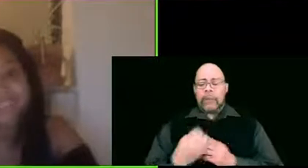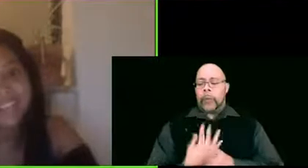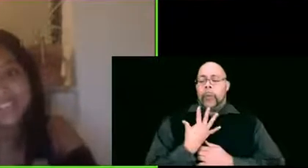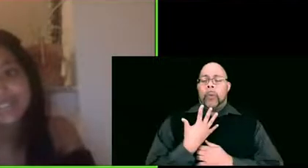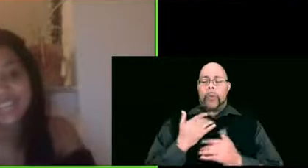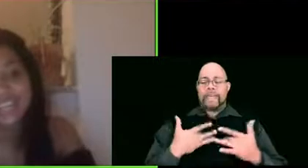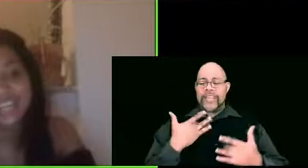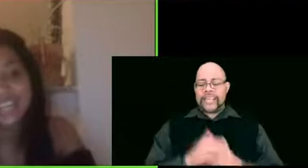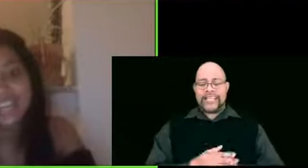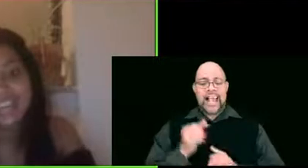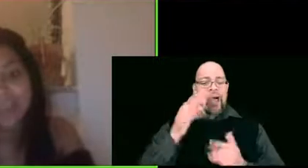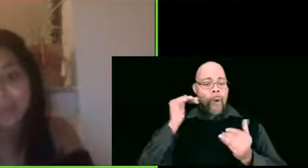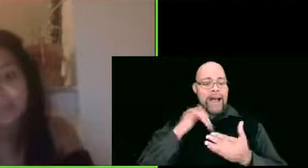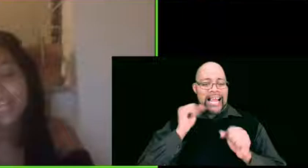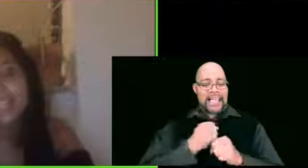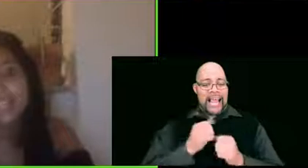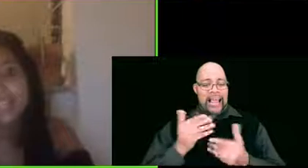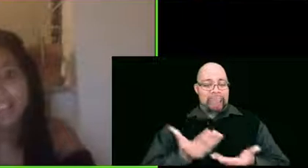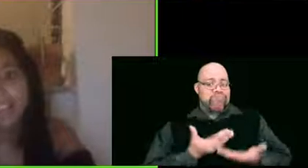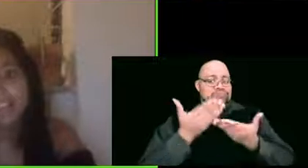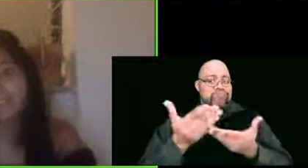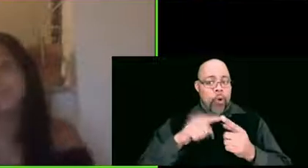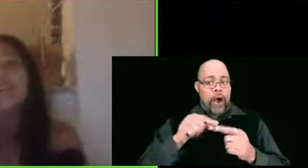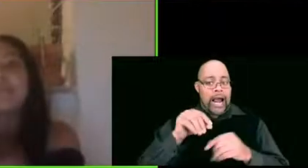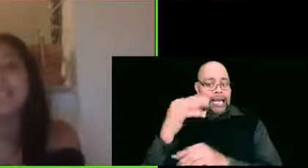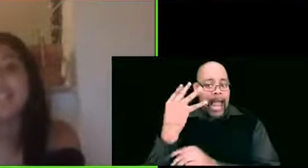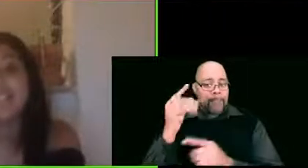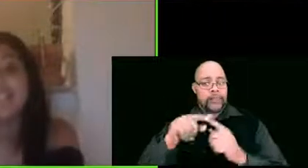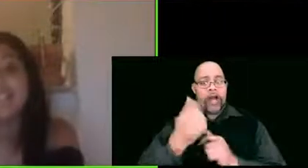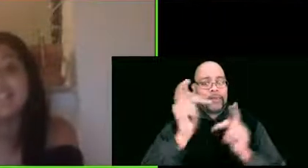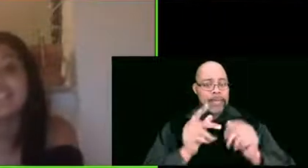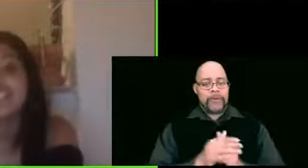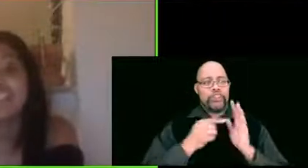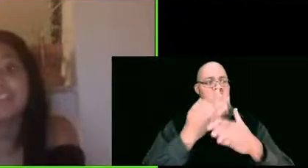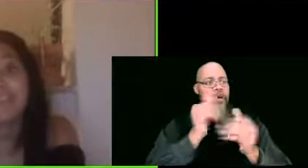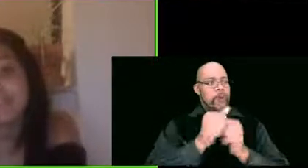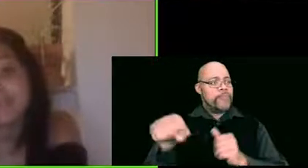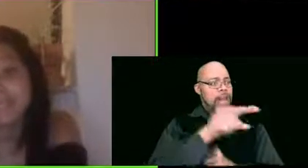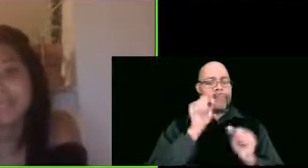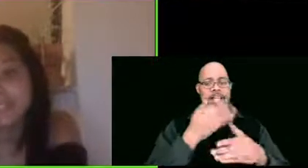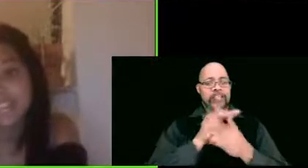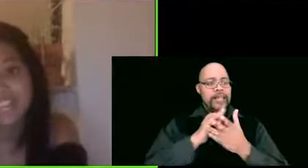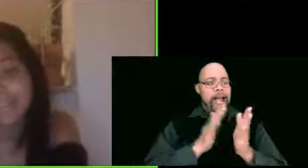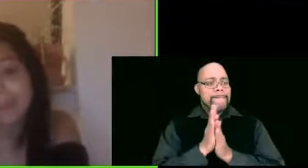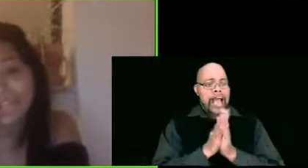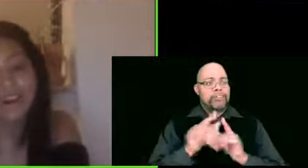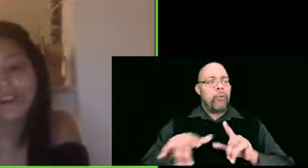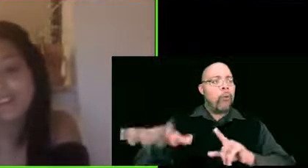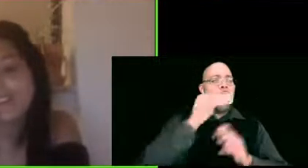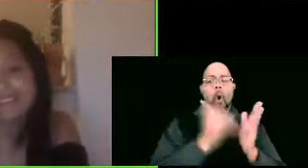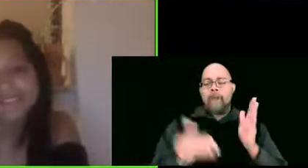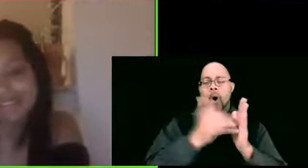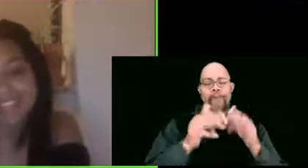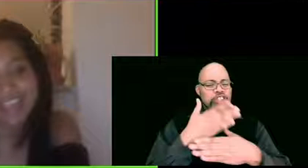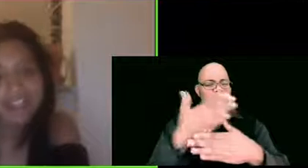most infectious feeling. And hopefully I get to carry that across on camera to then share it with other people so they can share that passion